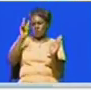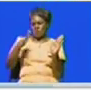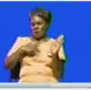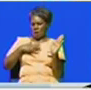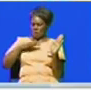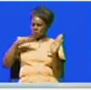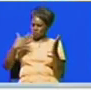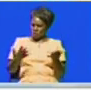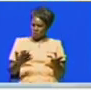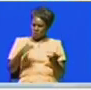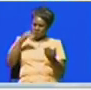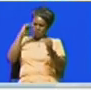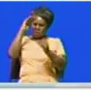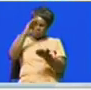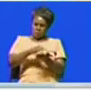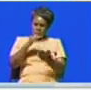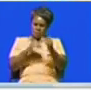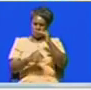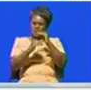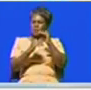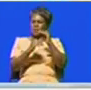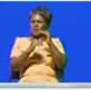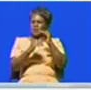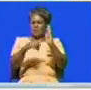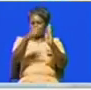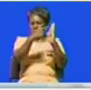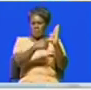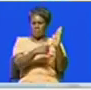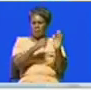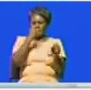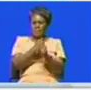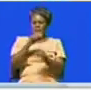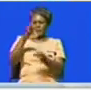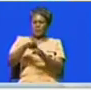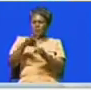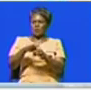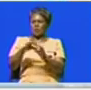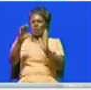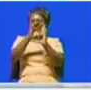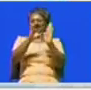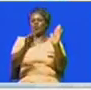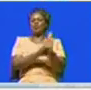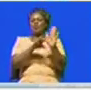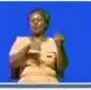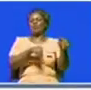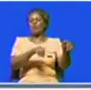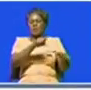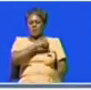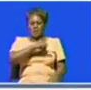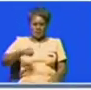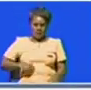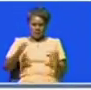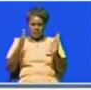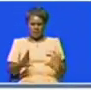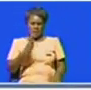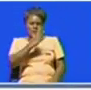that the irreducible minimum that we are talking about are the things that will make that election constitutional. Senator, NASA